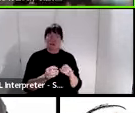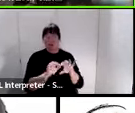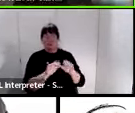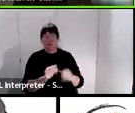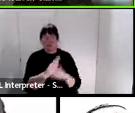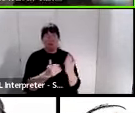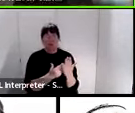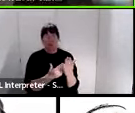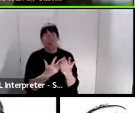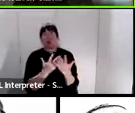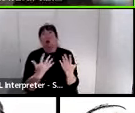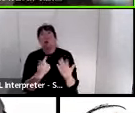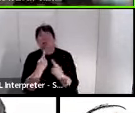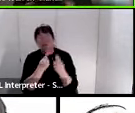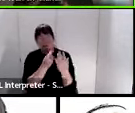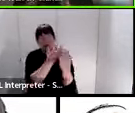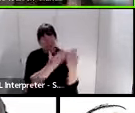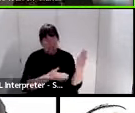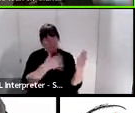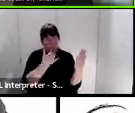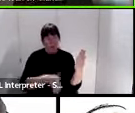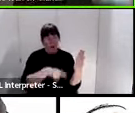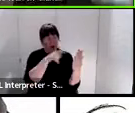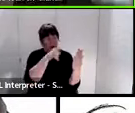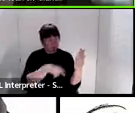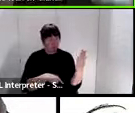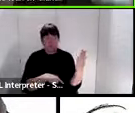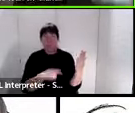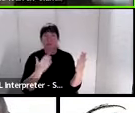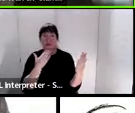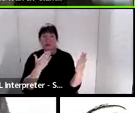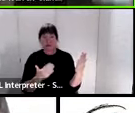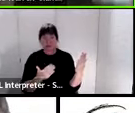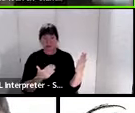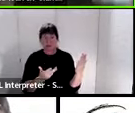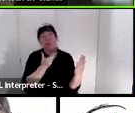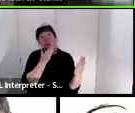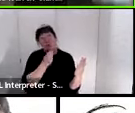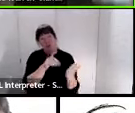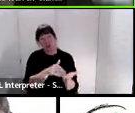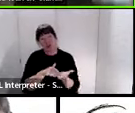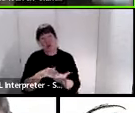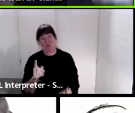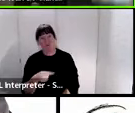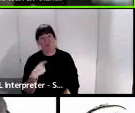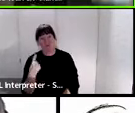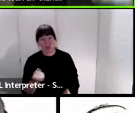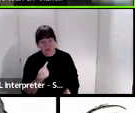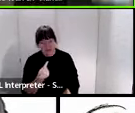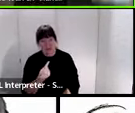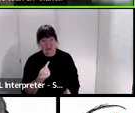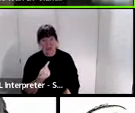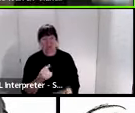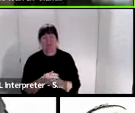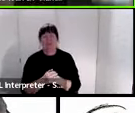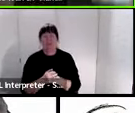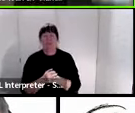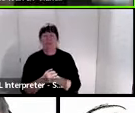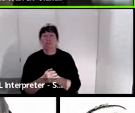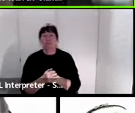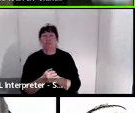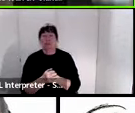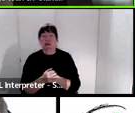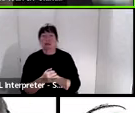so thank you. It's been, it's very, very useful and helpful to have it all in the one place.